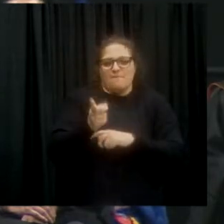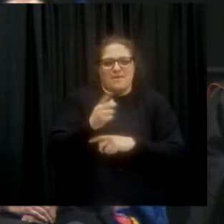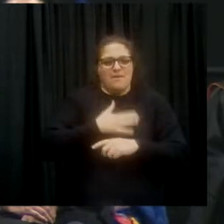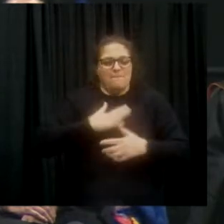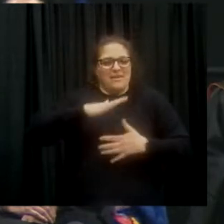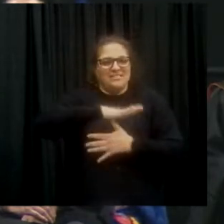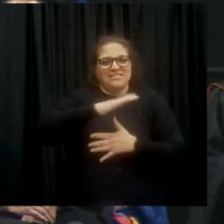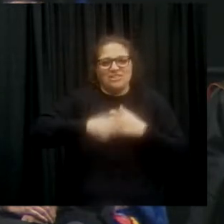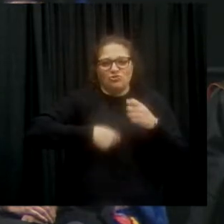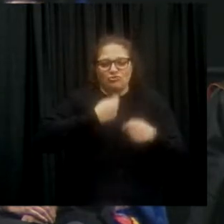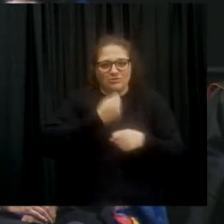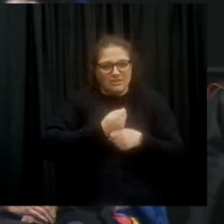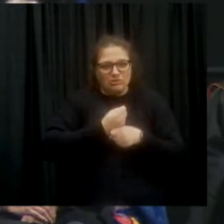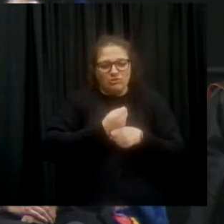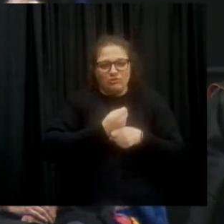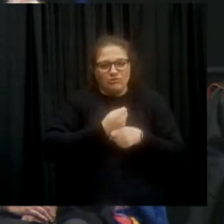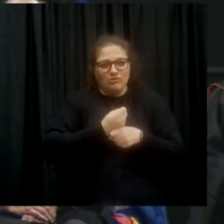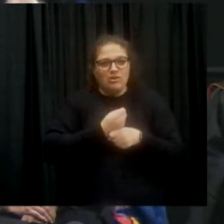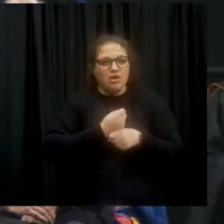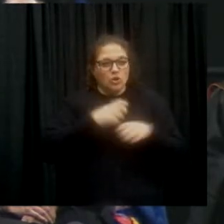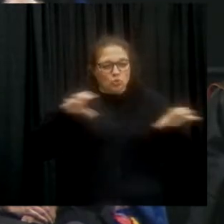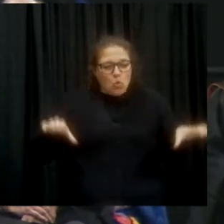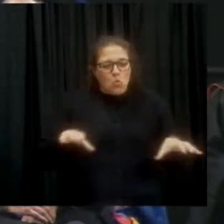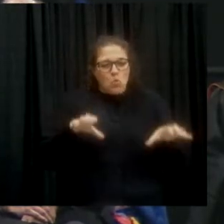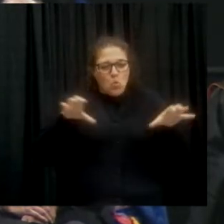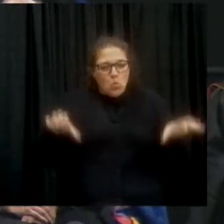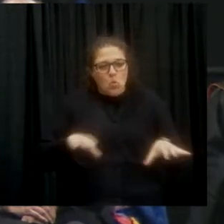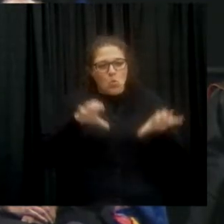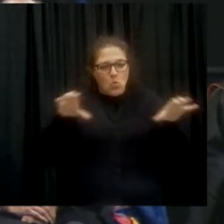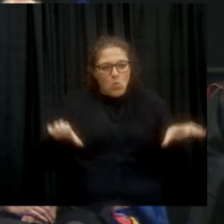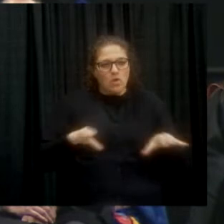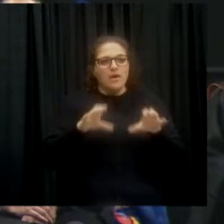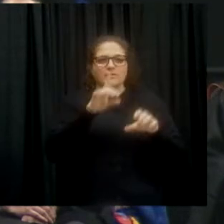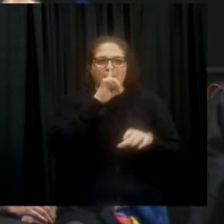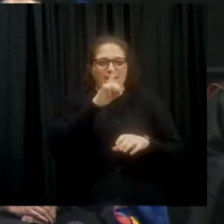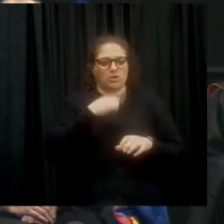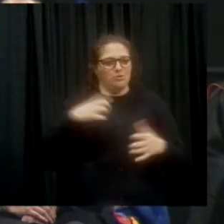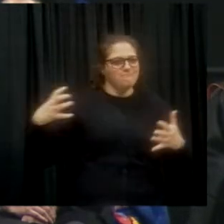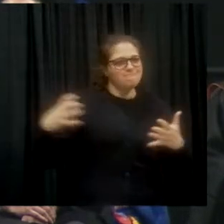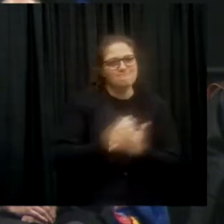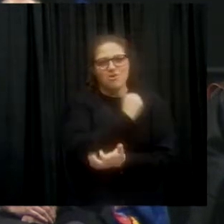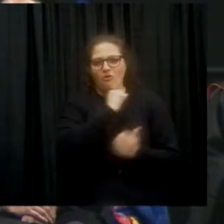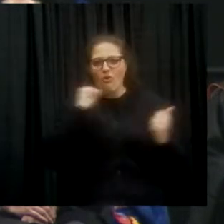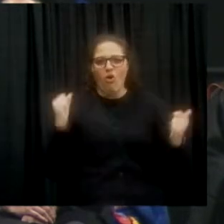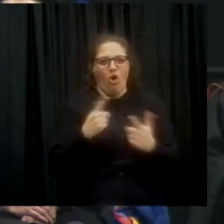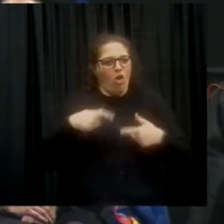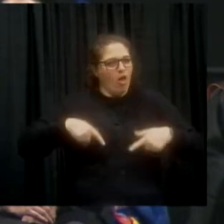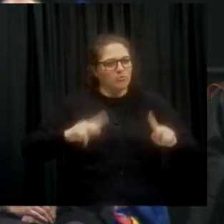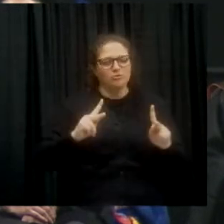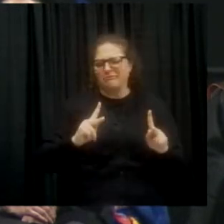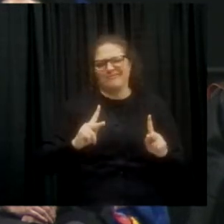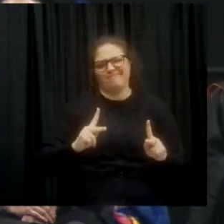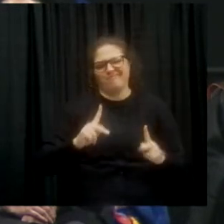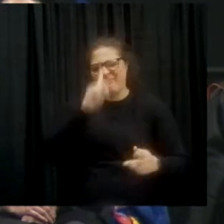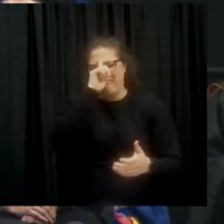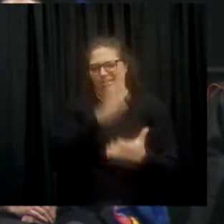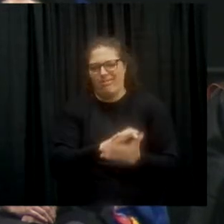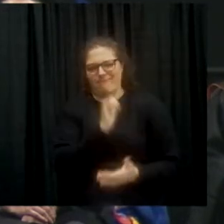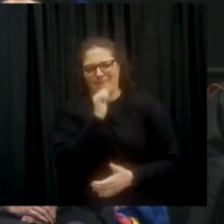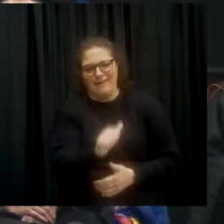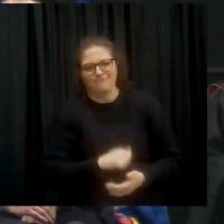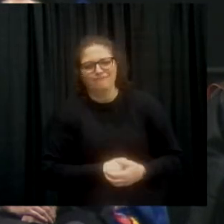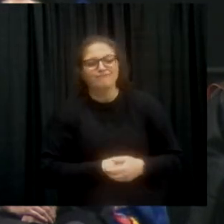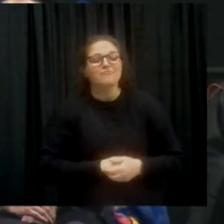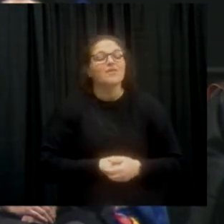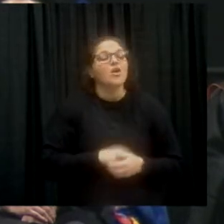of my senior class year doing everything I can to make the most out of it, I wouldn't believe it.